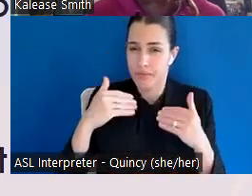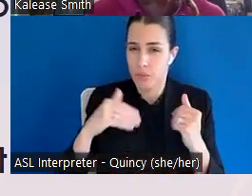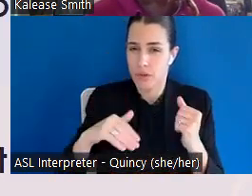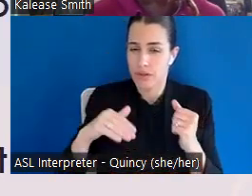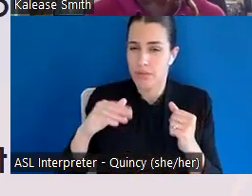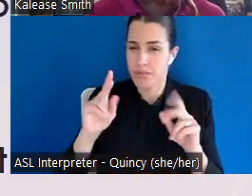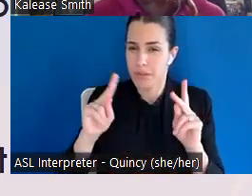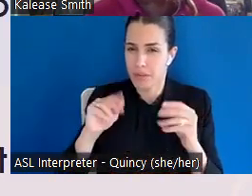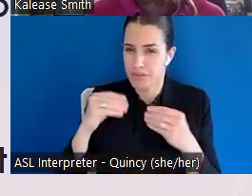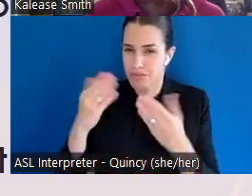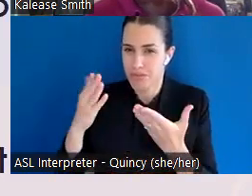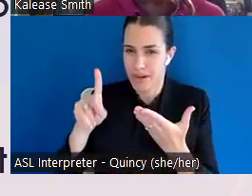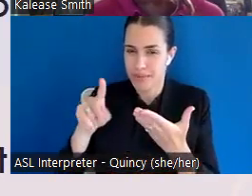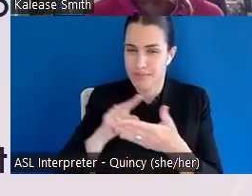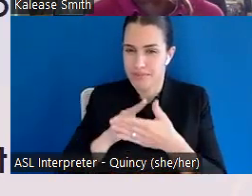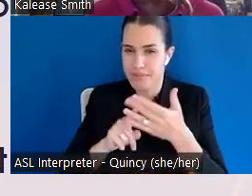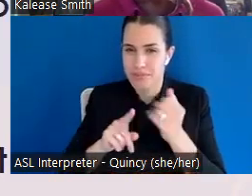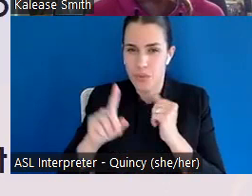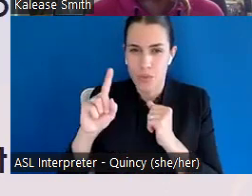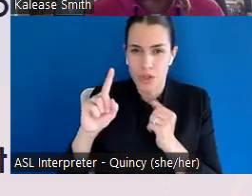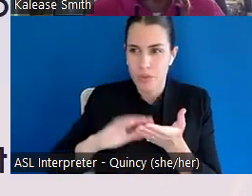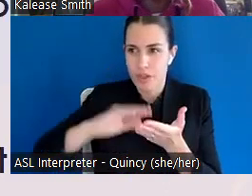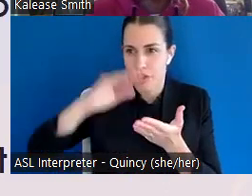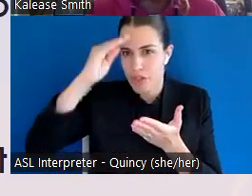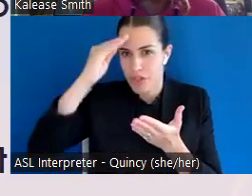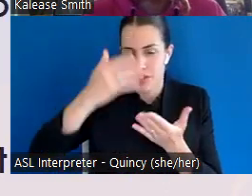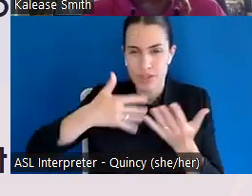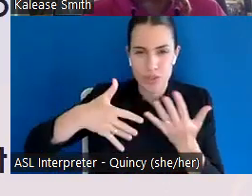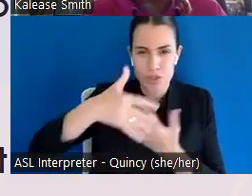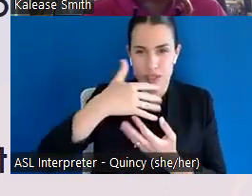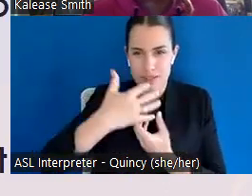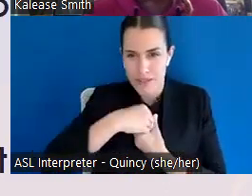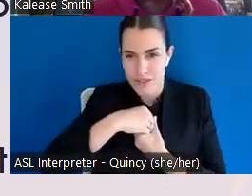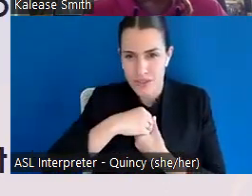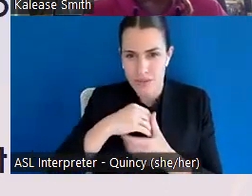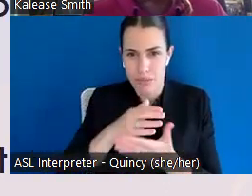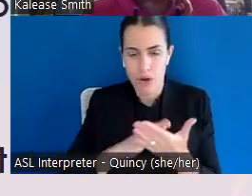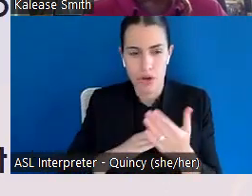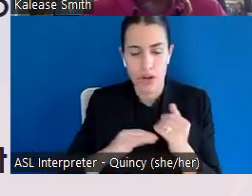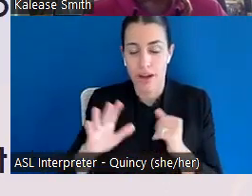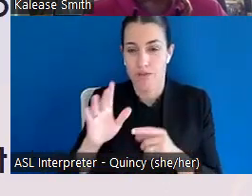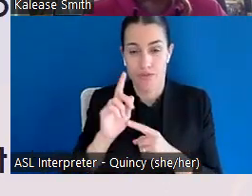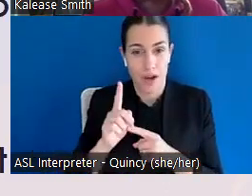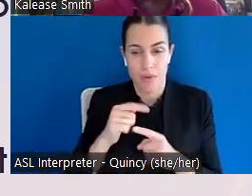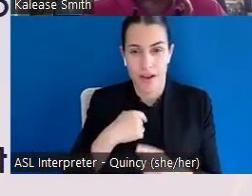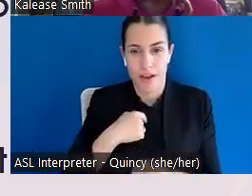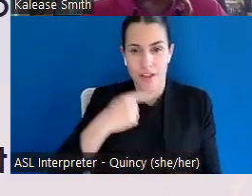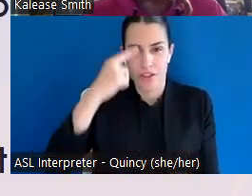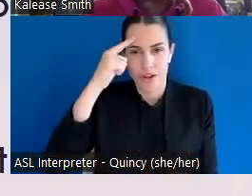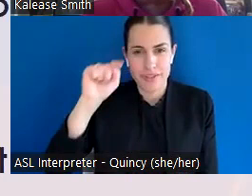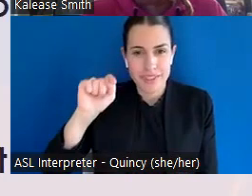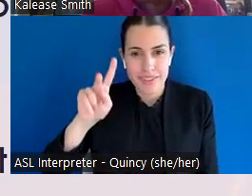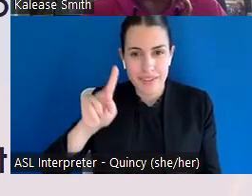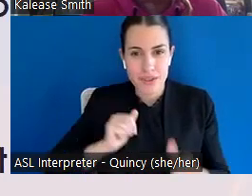questions about, obviously, where do we learn a lot of this socialization pieces? And right away, it made me think of like some of the TV shows and